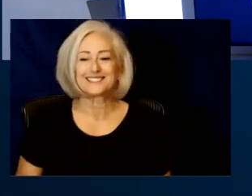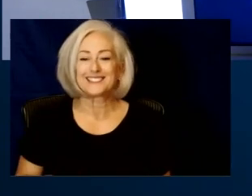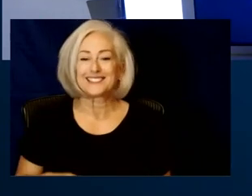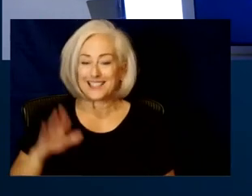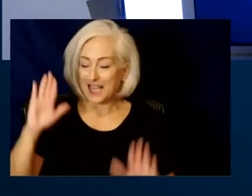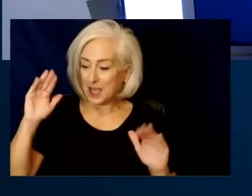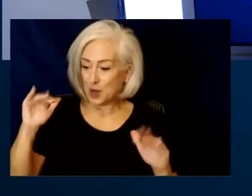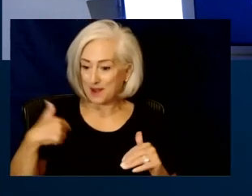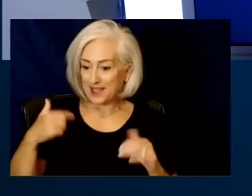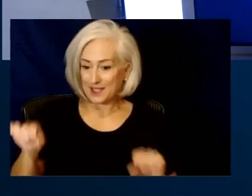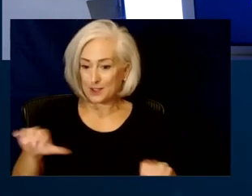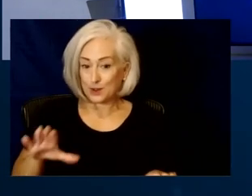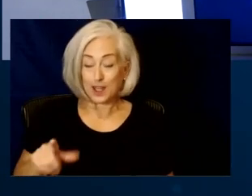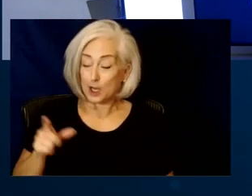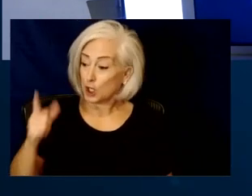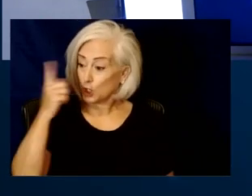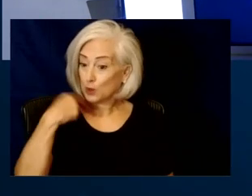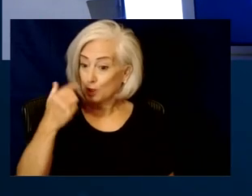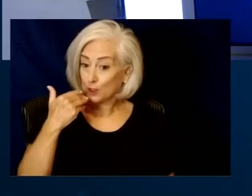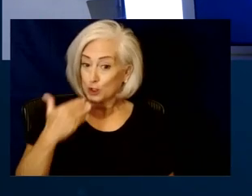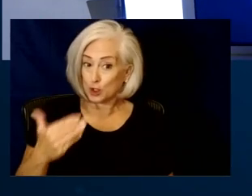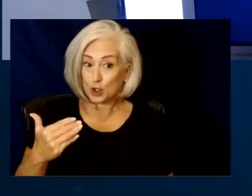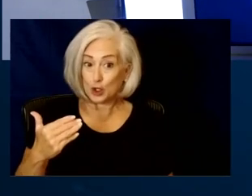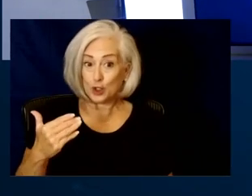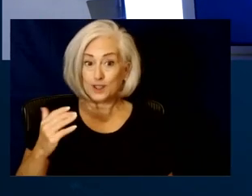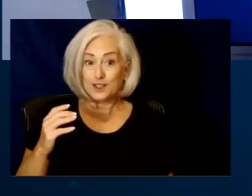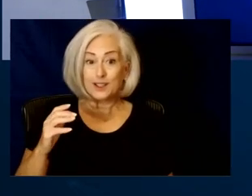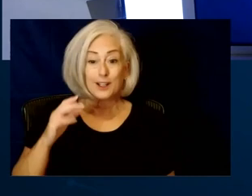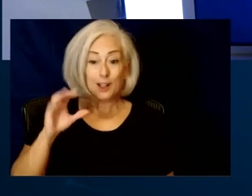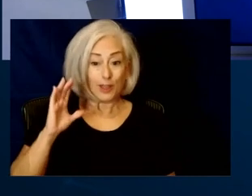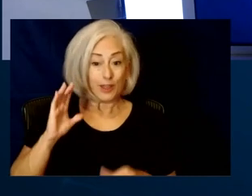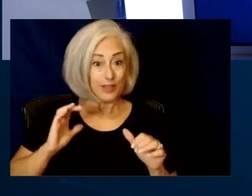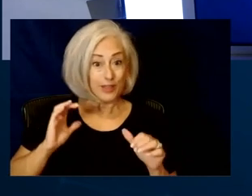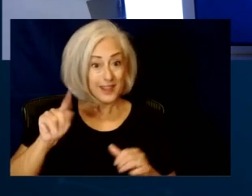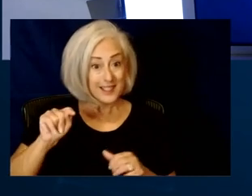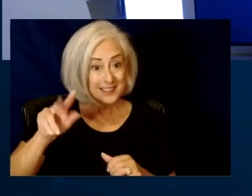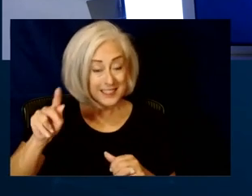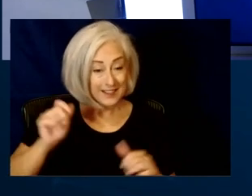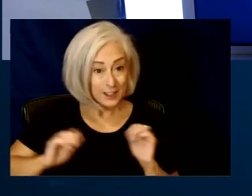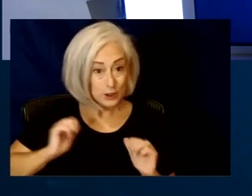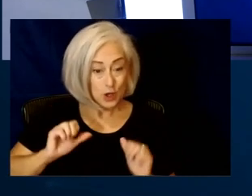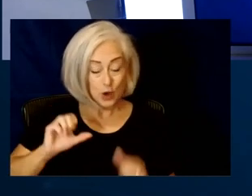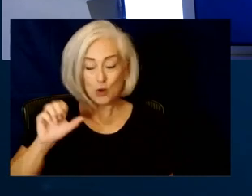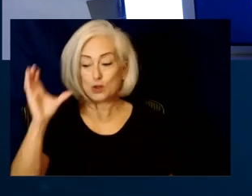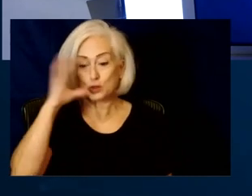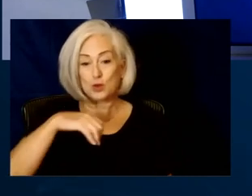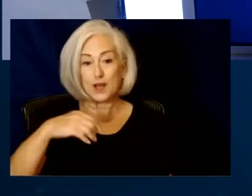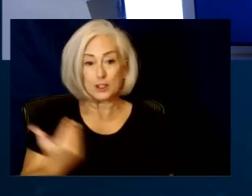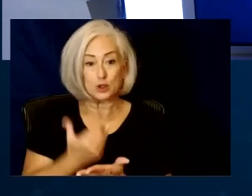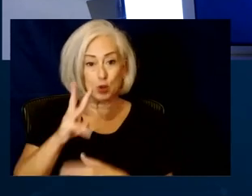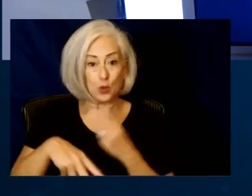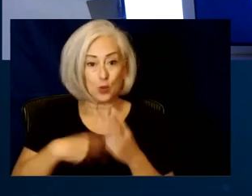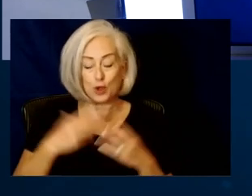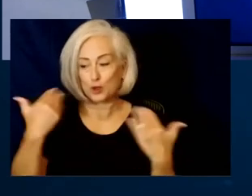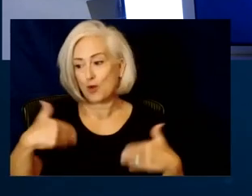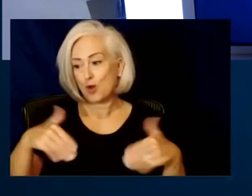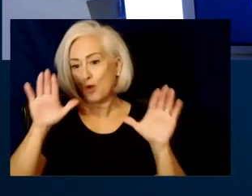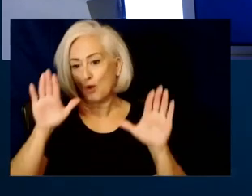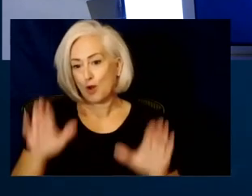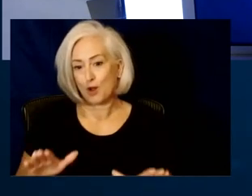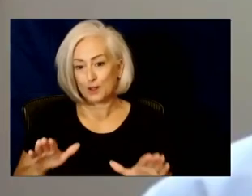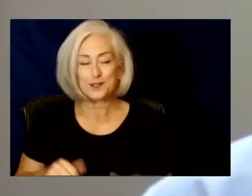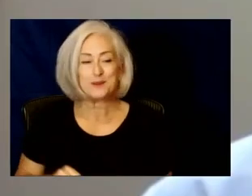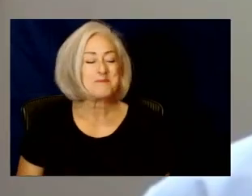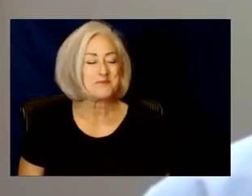the new show? Strange New Worlds is awesome. Yes. So, yeah, we just got the